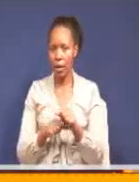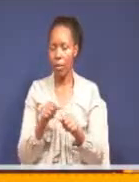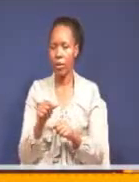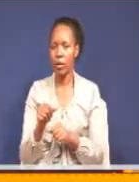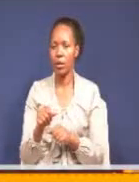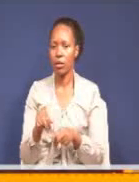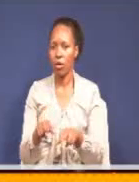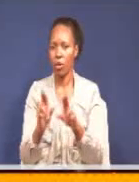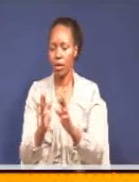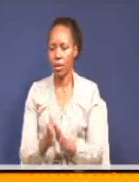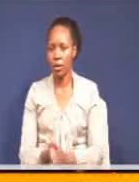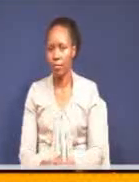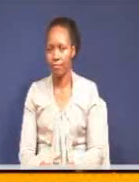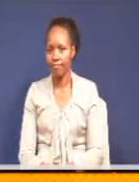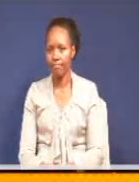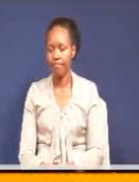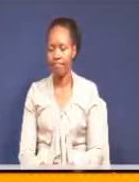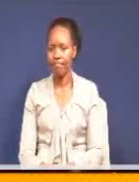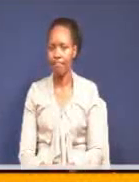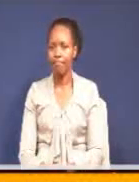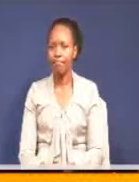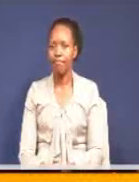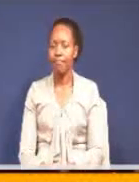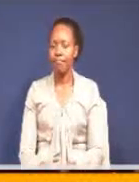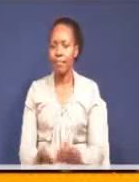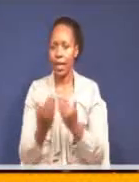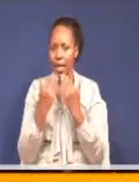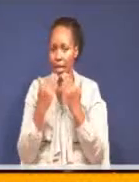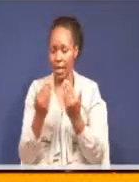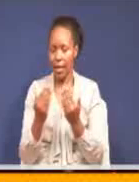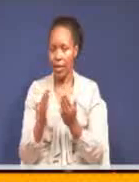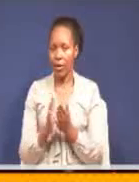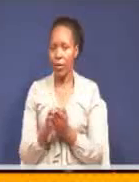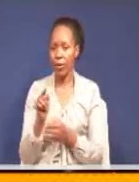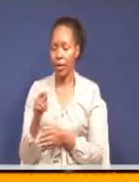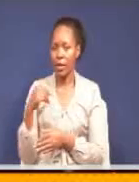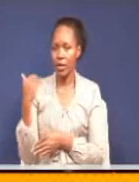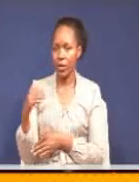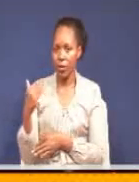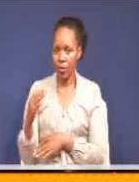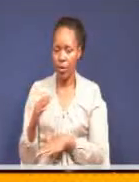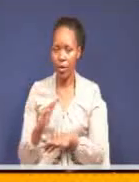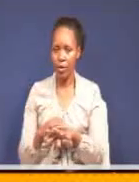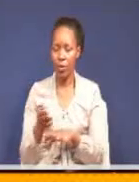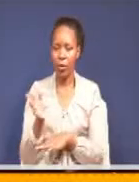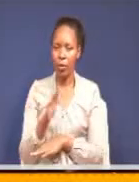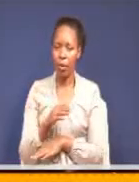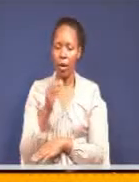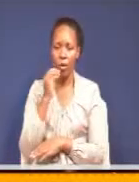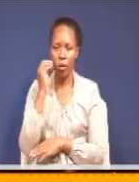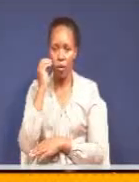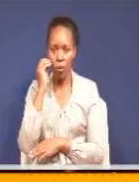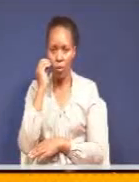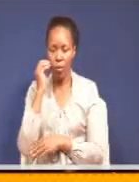Nandatoi. Thank you, Mr. Speaker. As I said, this is it's always very nostalgic to be back home. Akeli muthenya